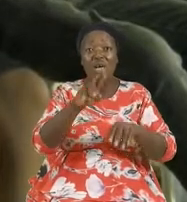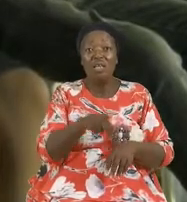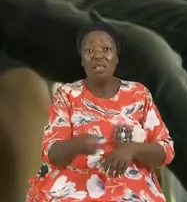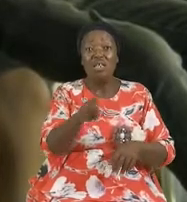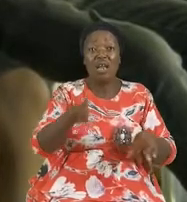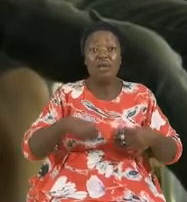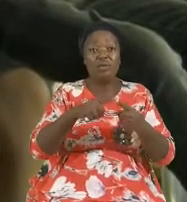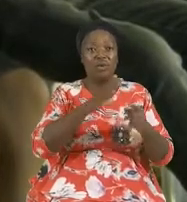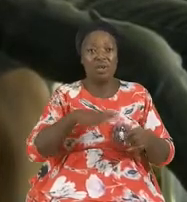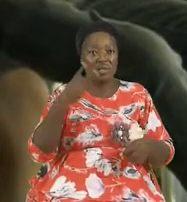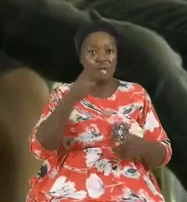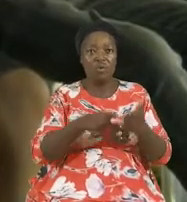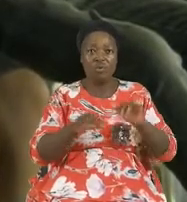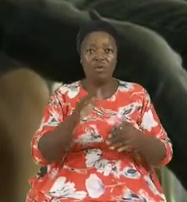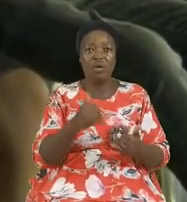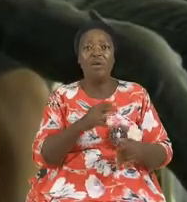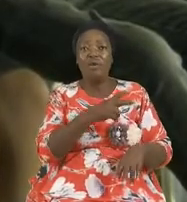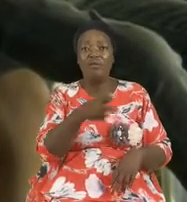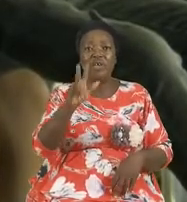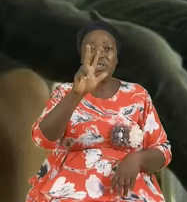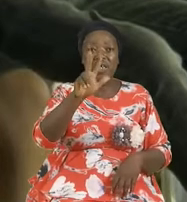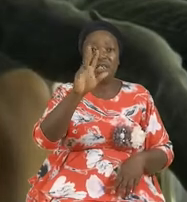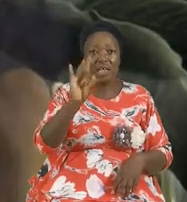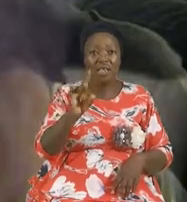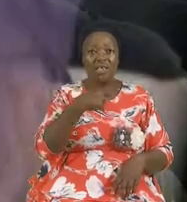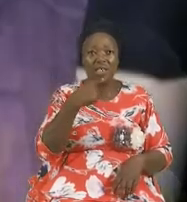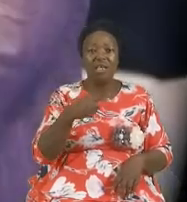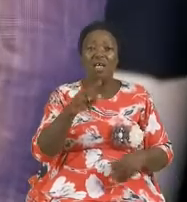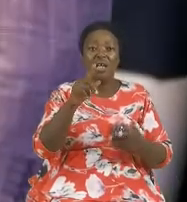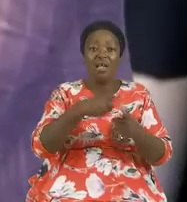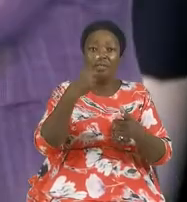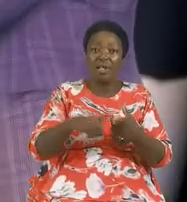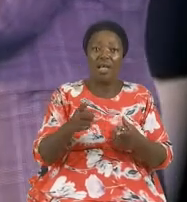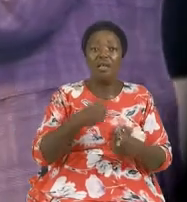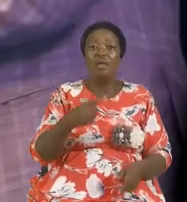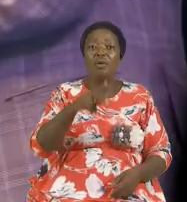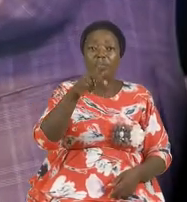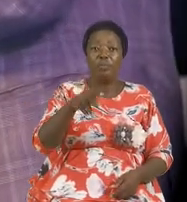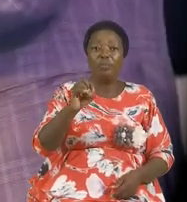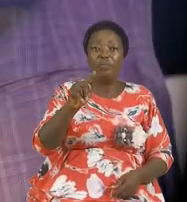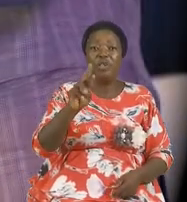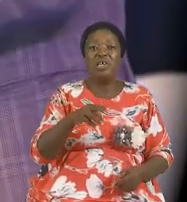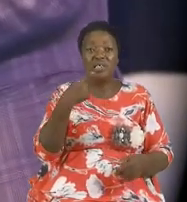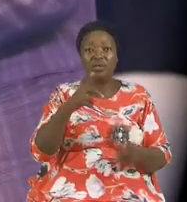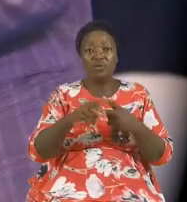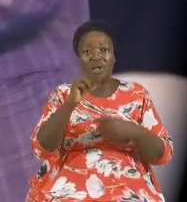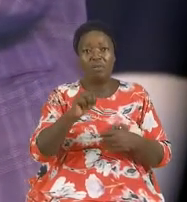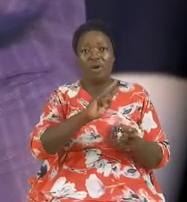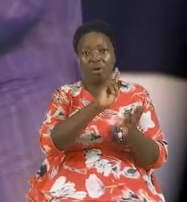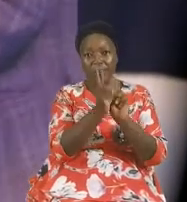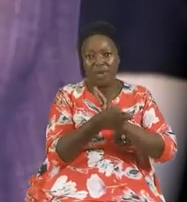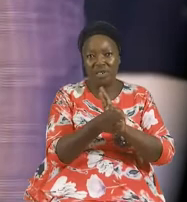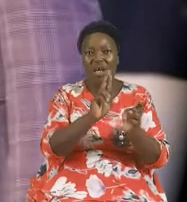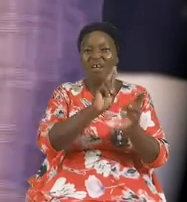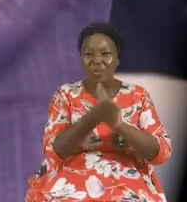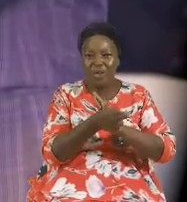who are still to give their lives to Christ, here is what you are to do. Look at verse 38. It says, then Peter